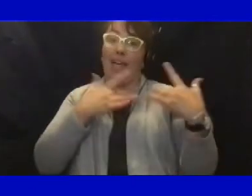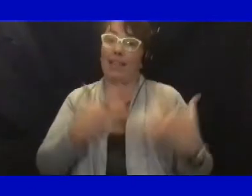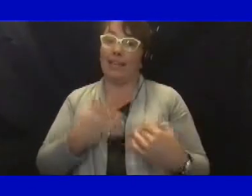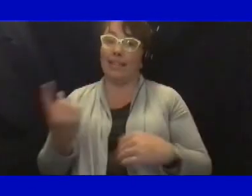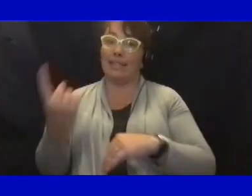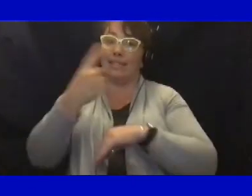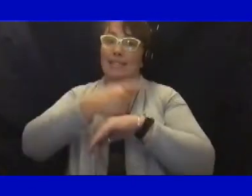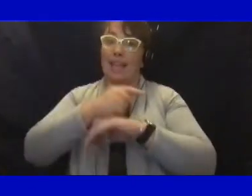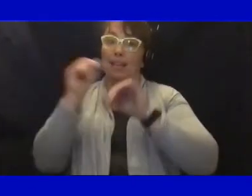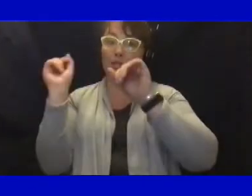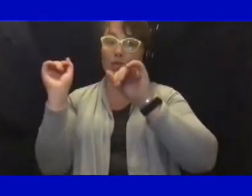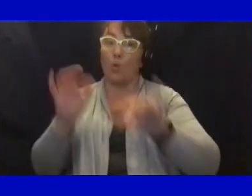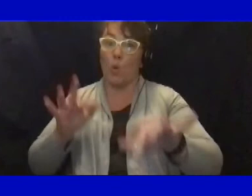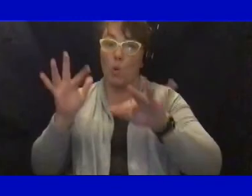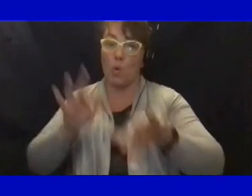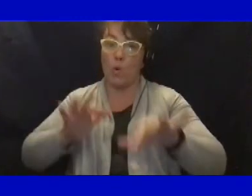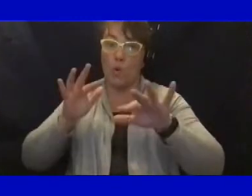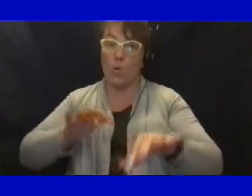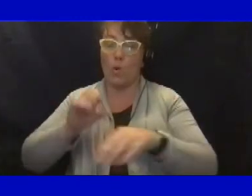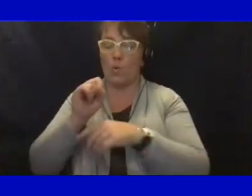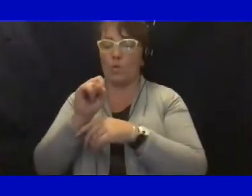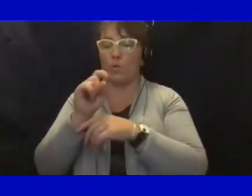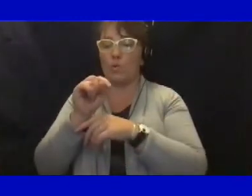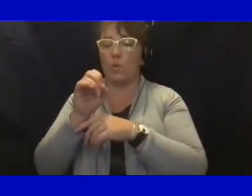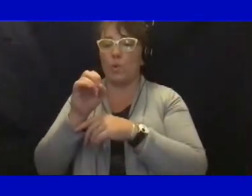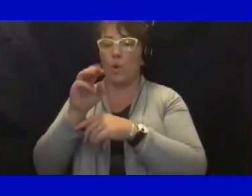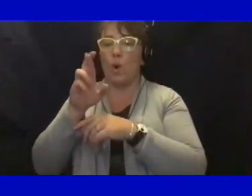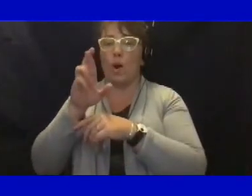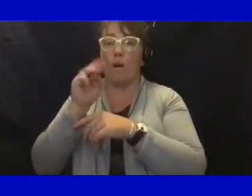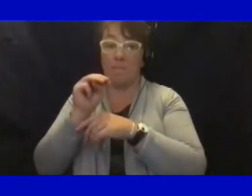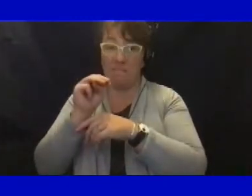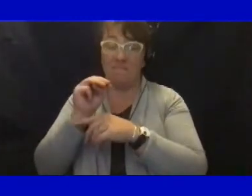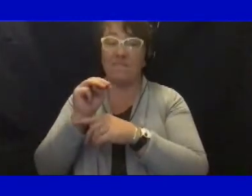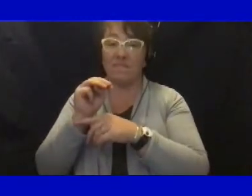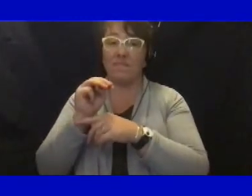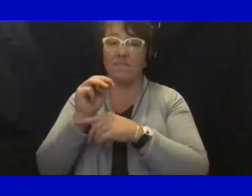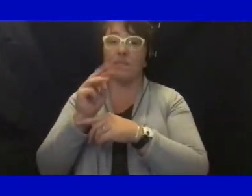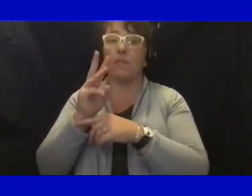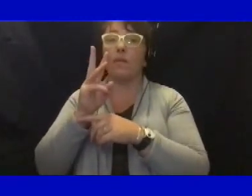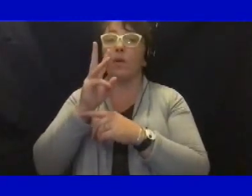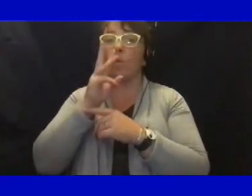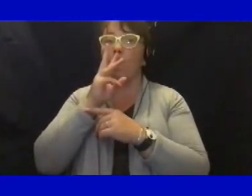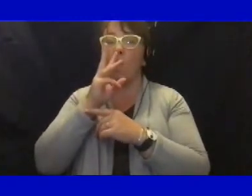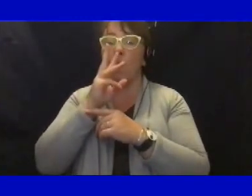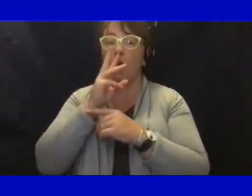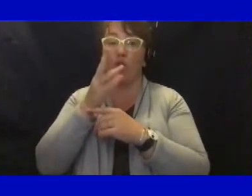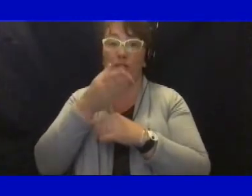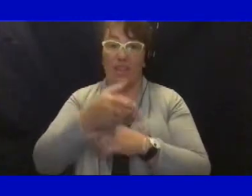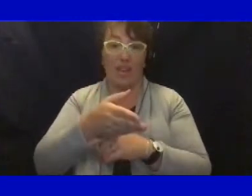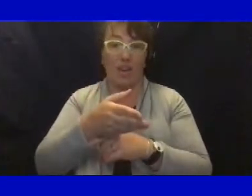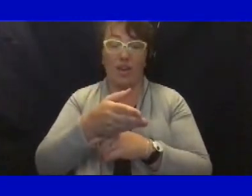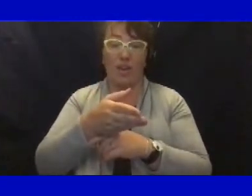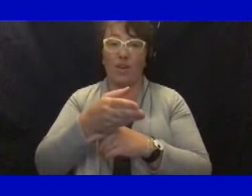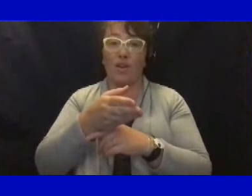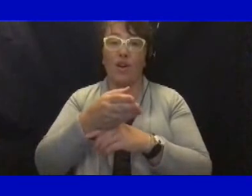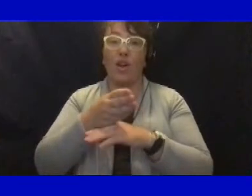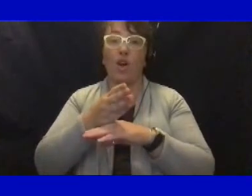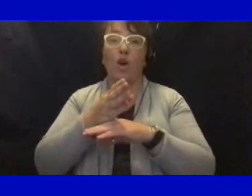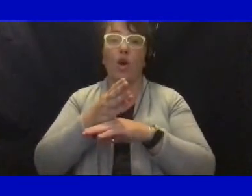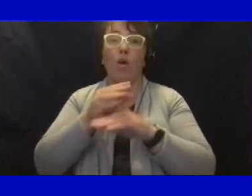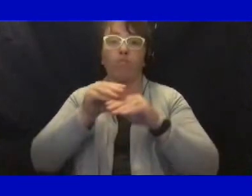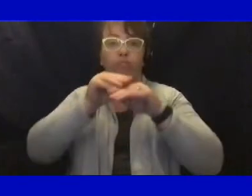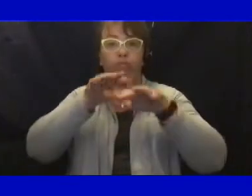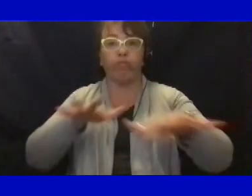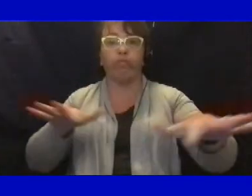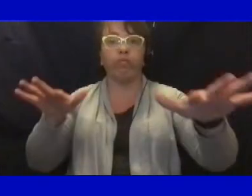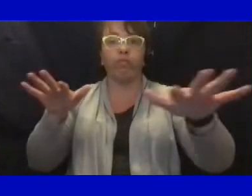put water not only down Bellflower, where water usually tends to go out of Marshall Canyon, but it sent water across the community kind of southwest from